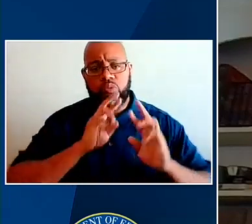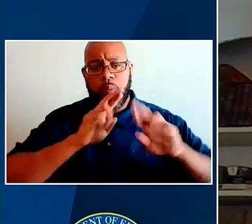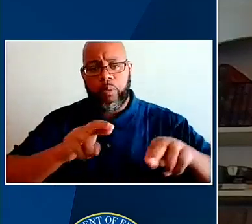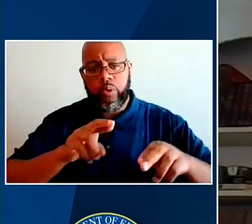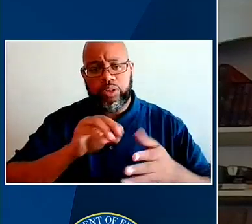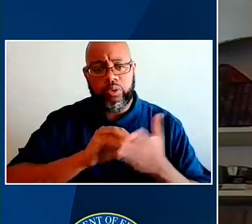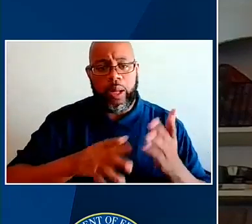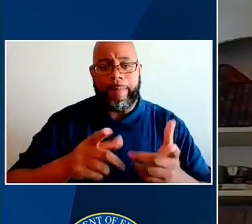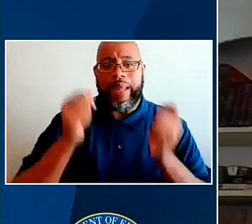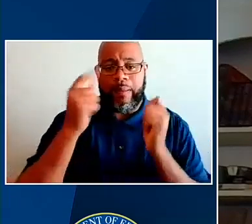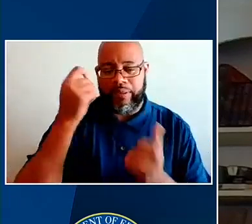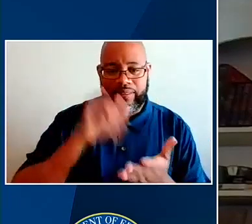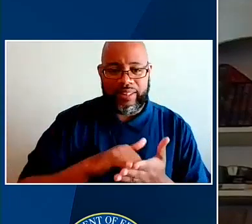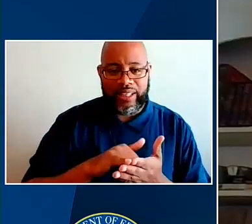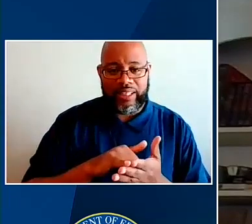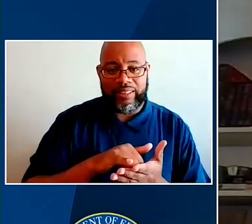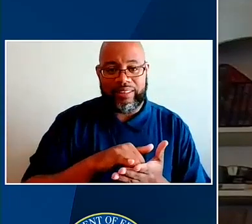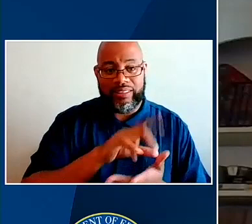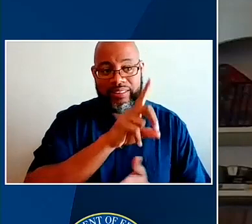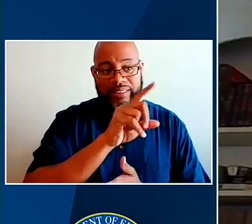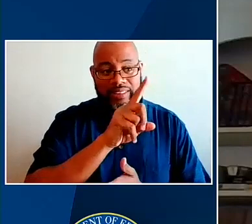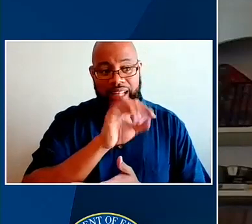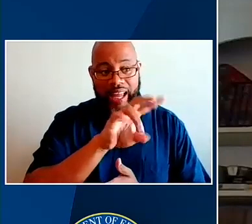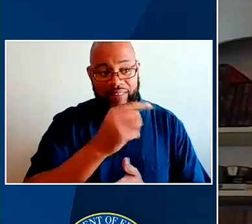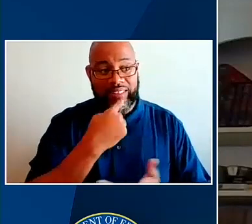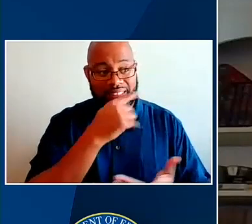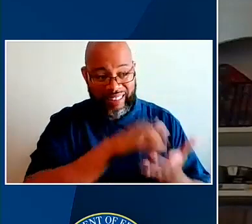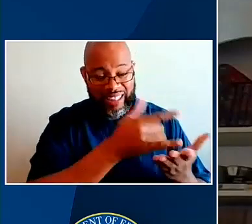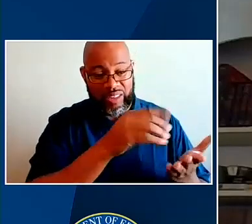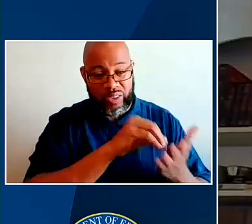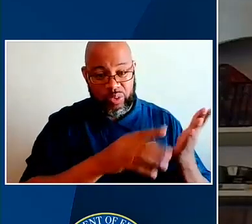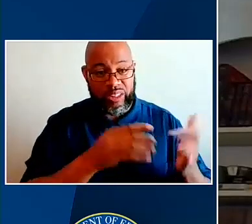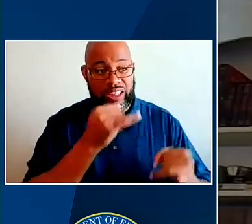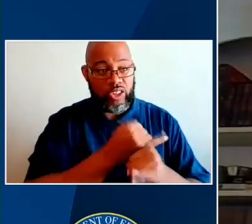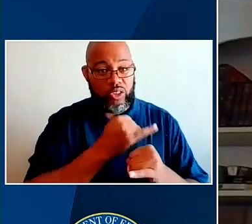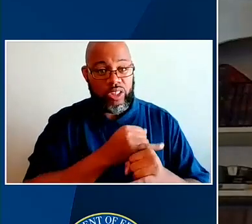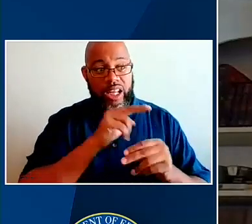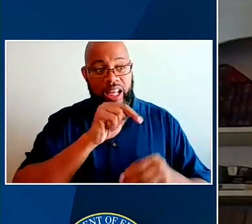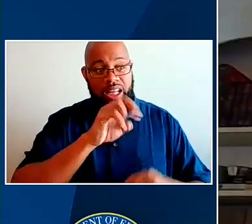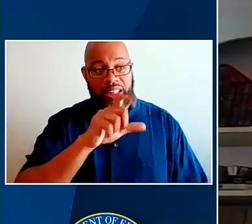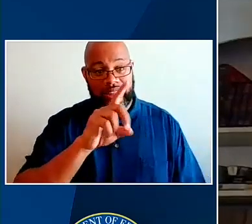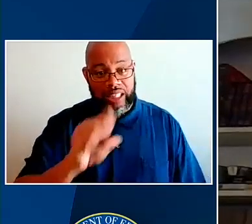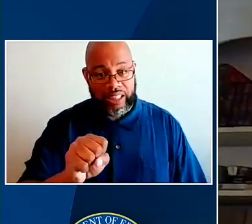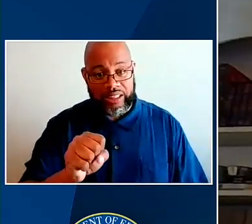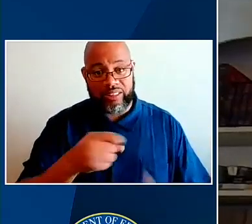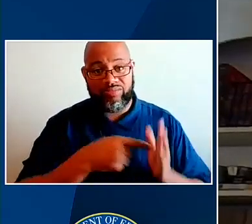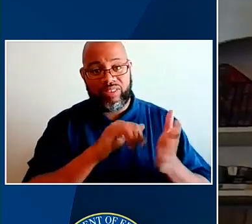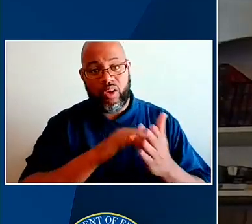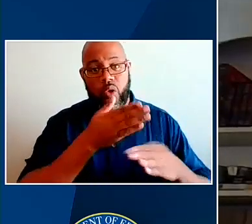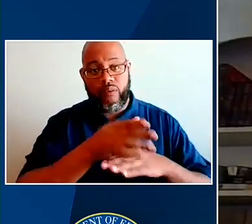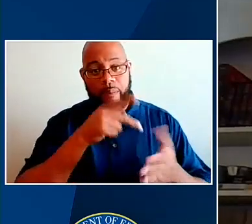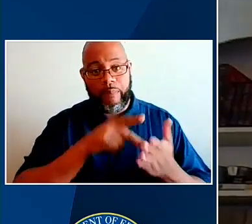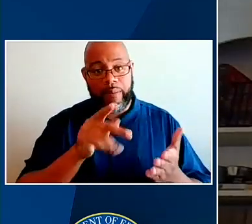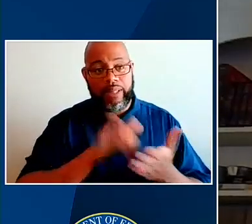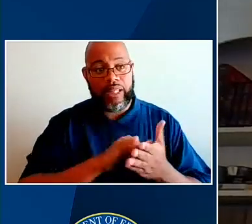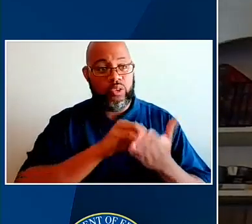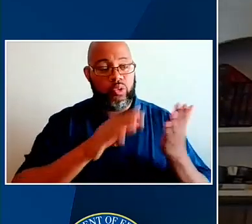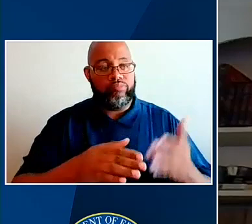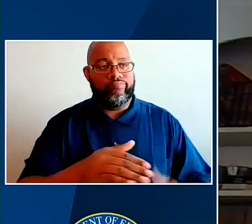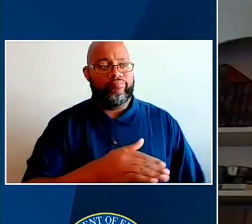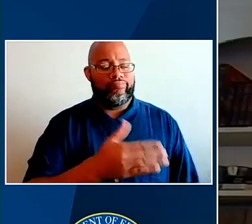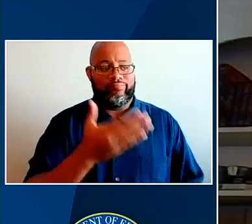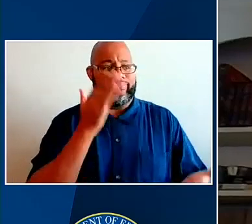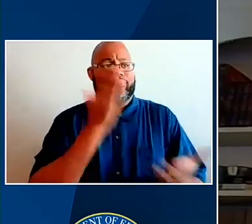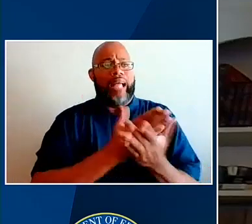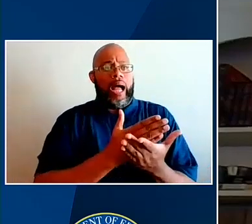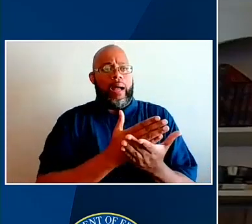student immediately, because as David pointed out, the instant the institution goes on to NSLVS and indicates the overpayment, that student's no longer eligible. So